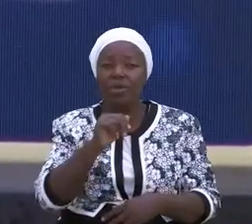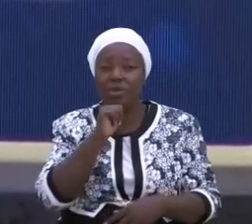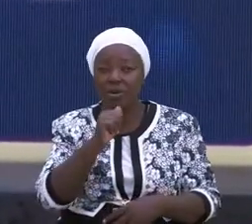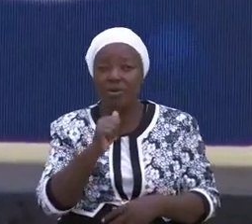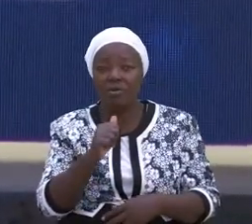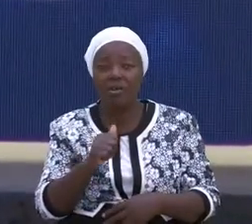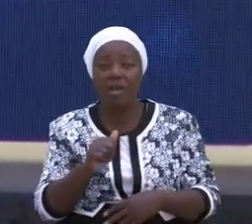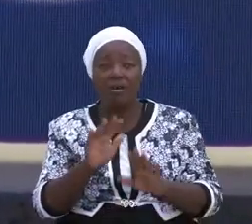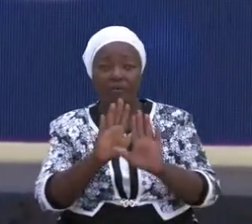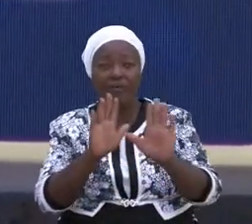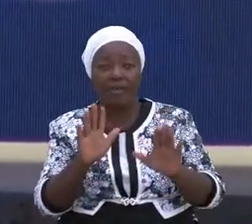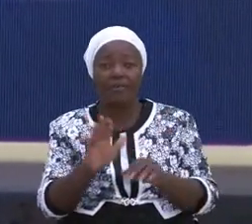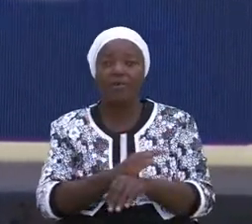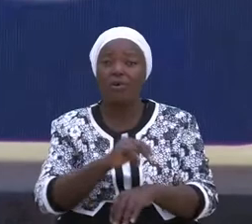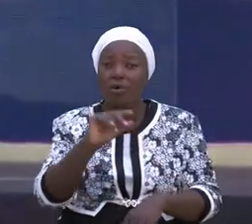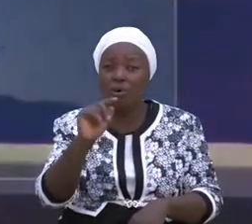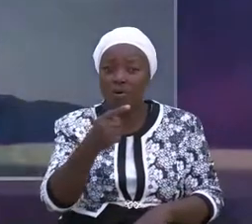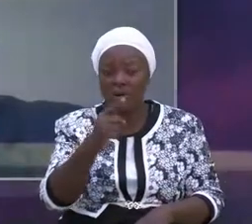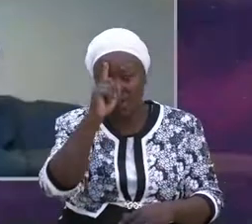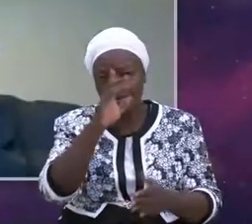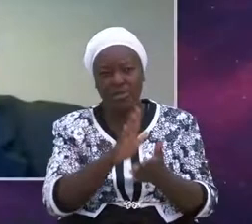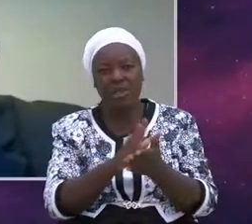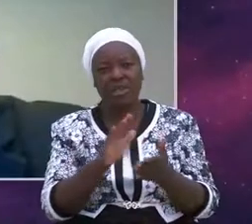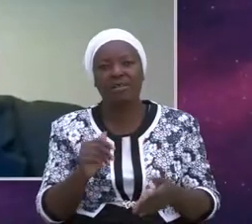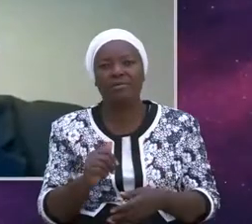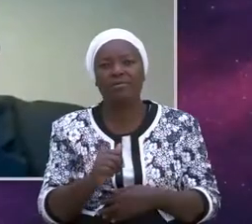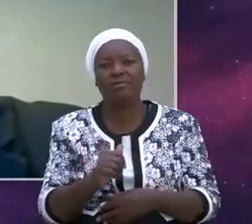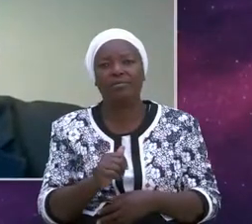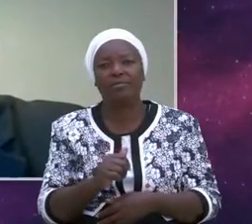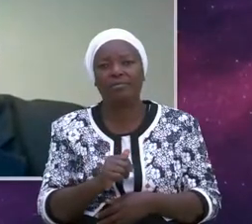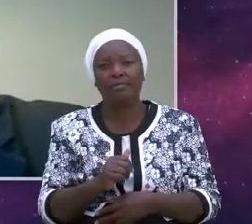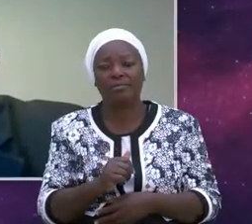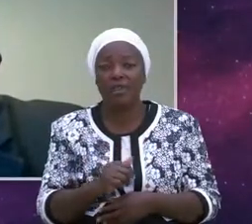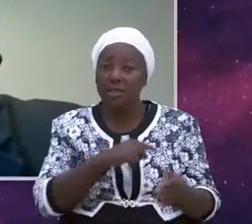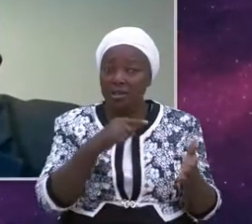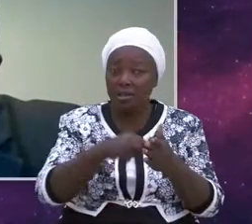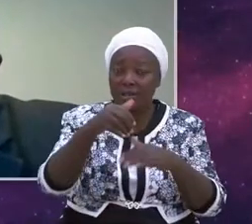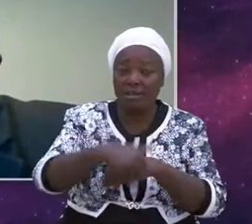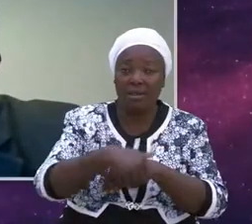fearful, only believe. Tonight,